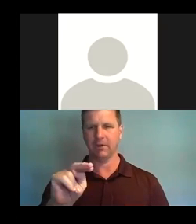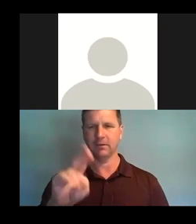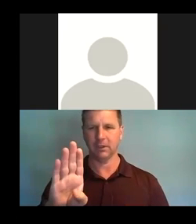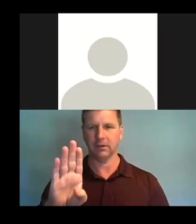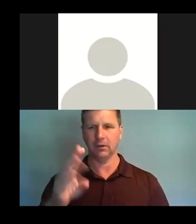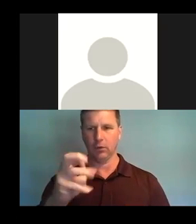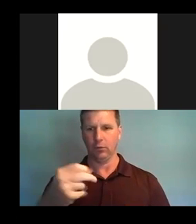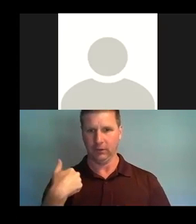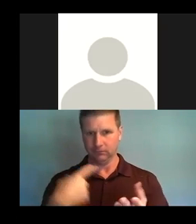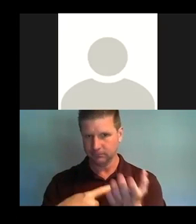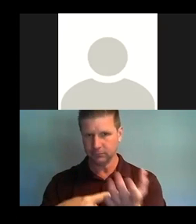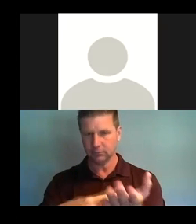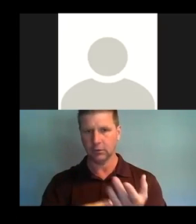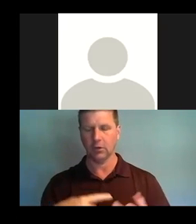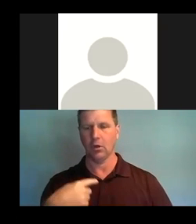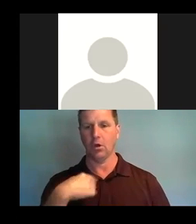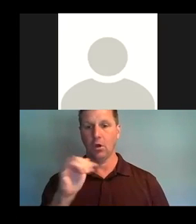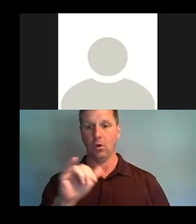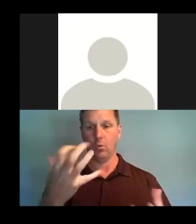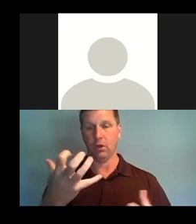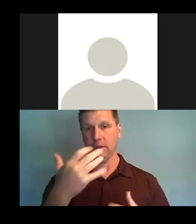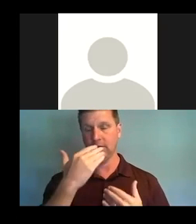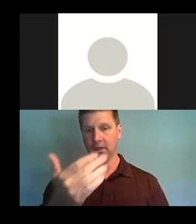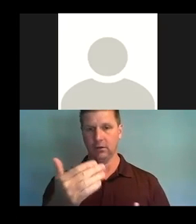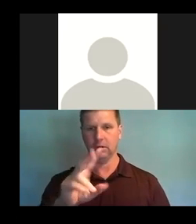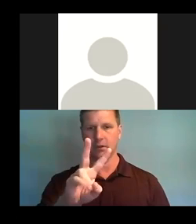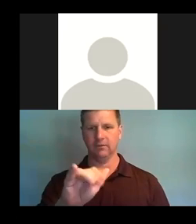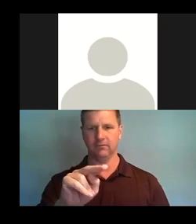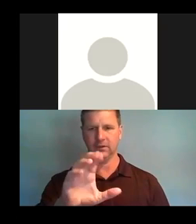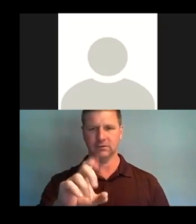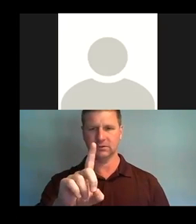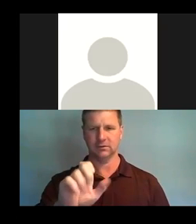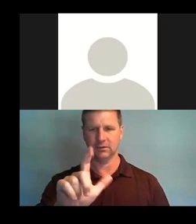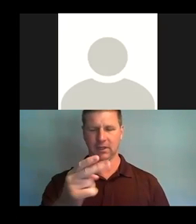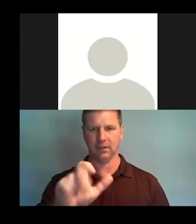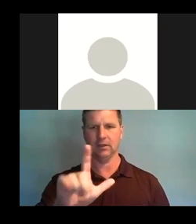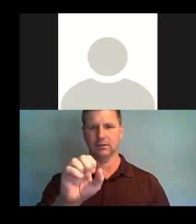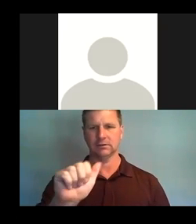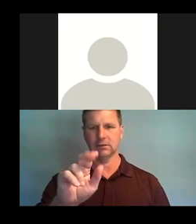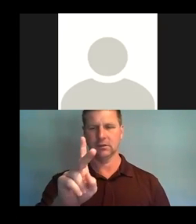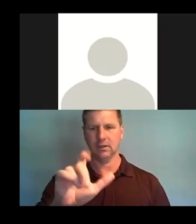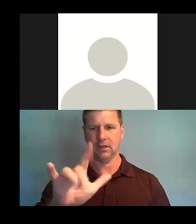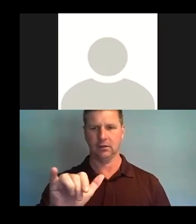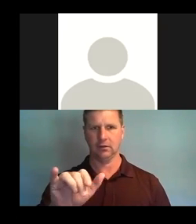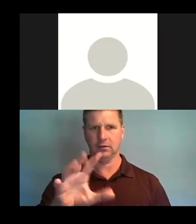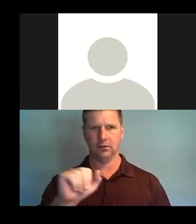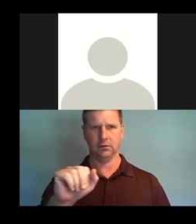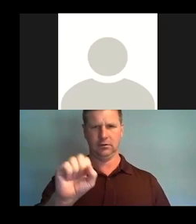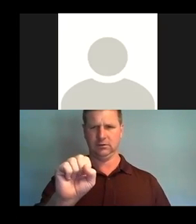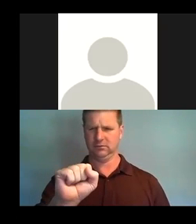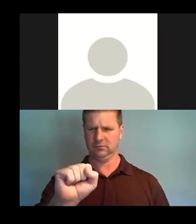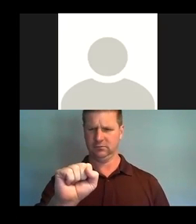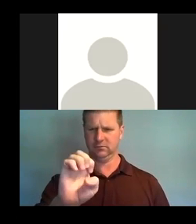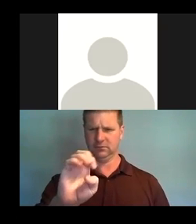those conversations. I also just want to thank Vince DeLahey, Lisa Kelly, and Brent Semechko. I